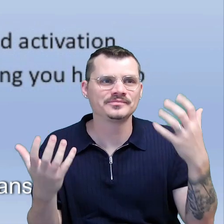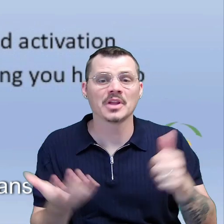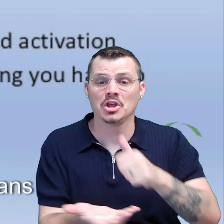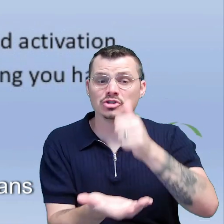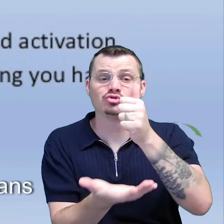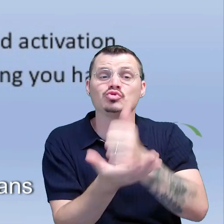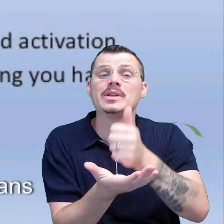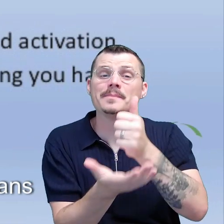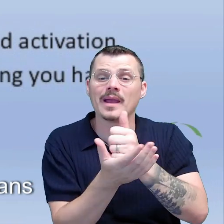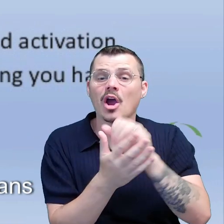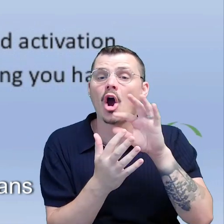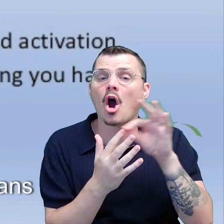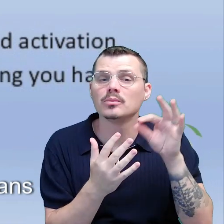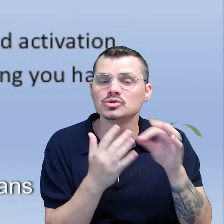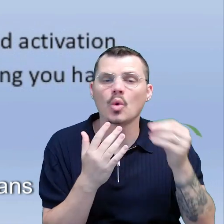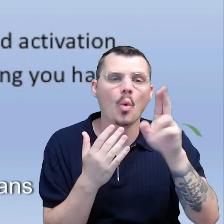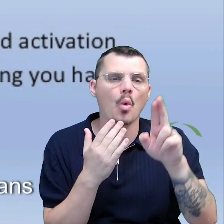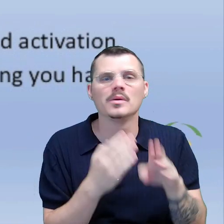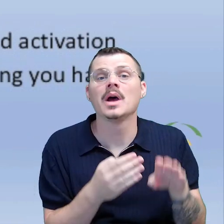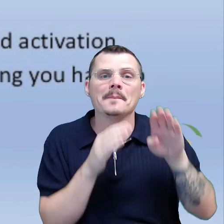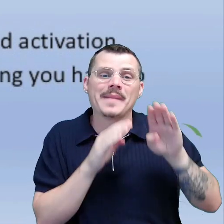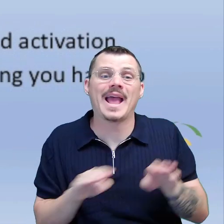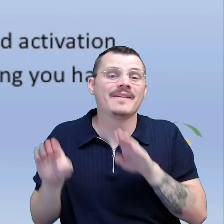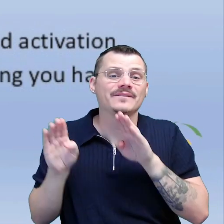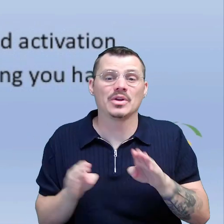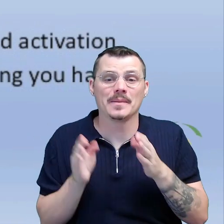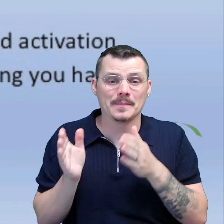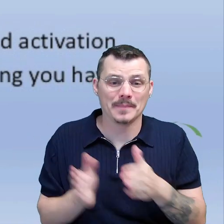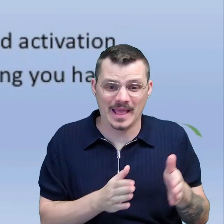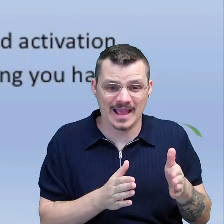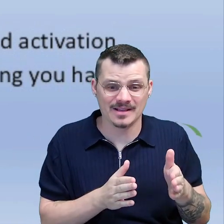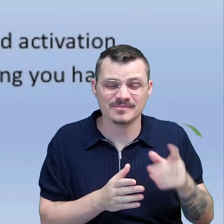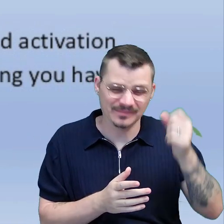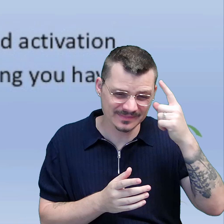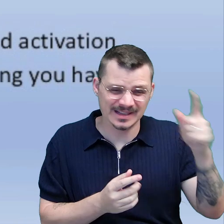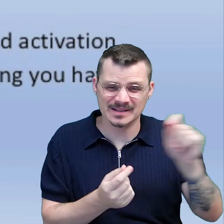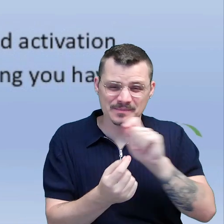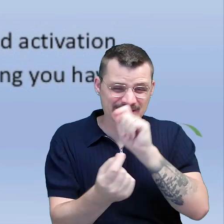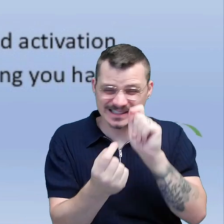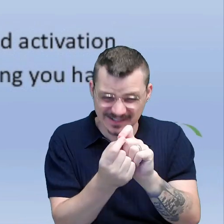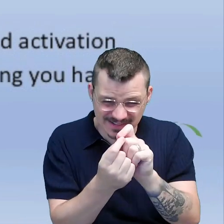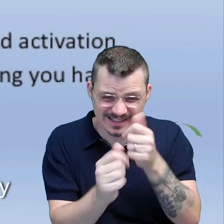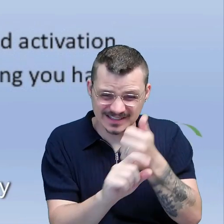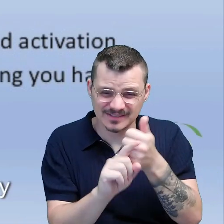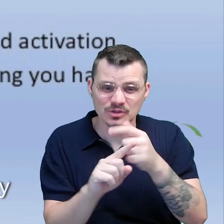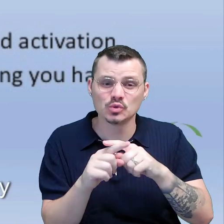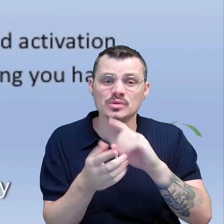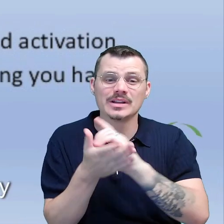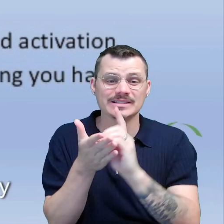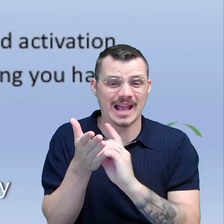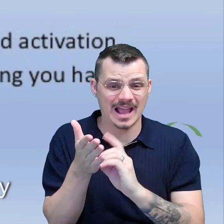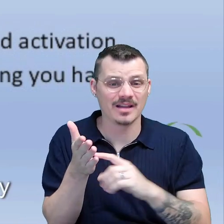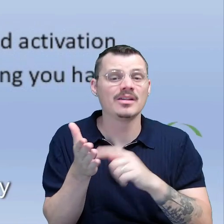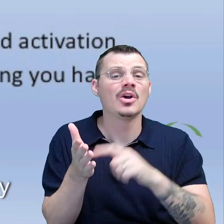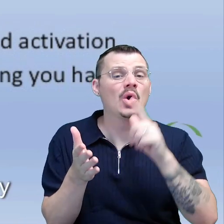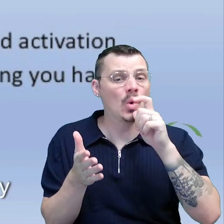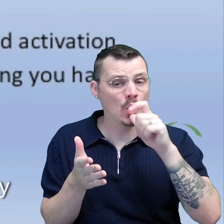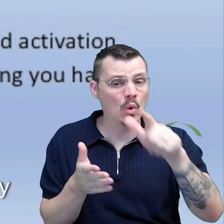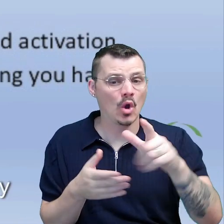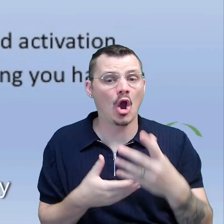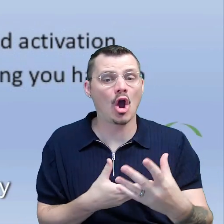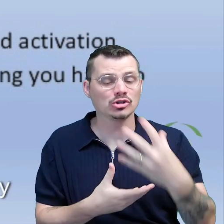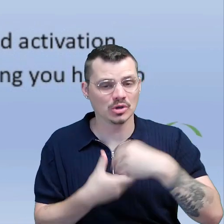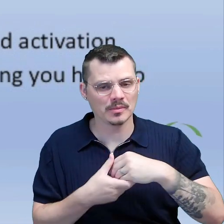treatment options or behavior plans that are specifically designed to make people with